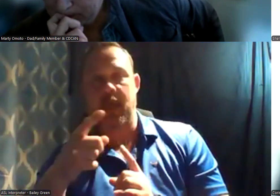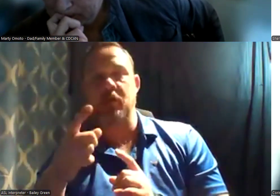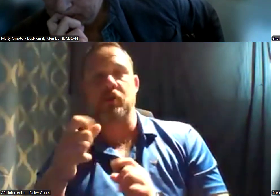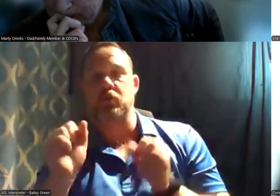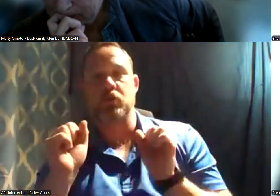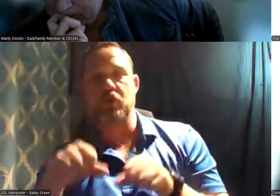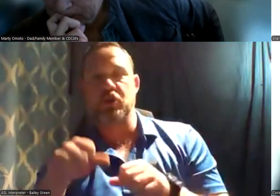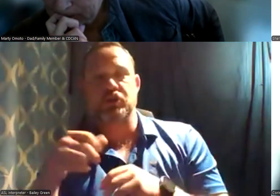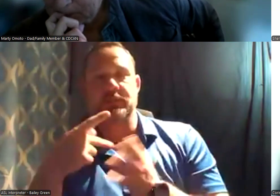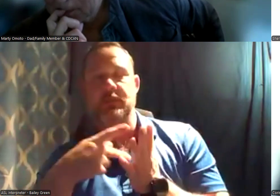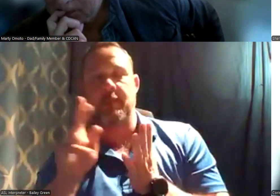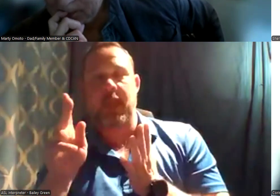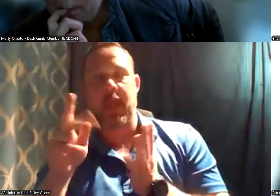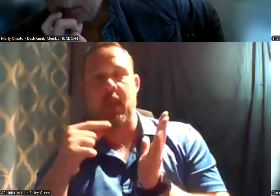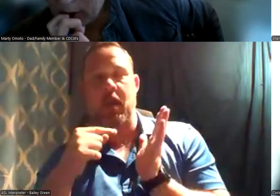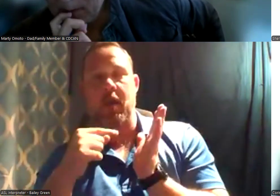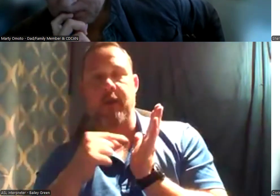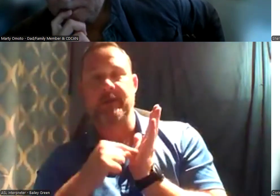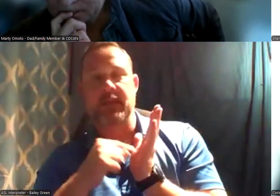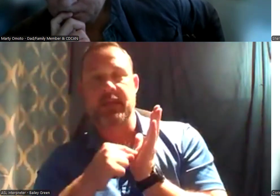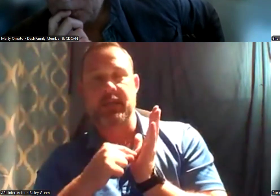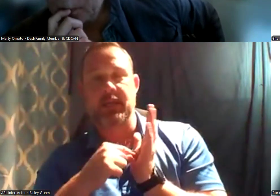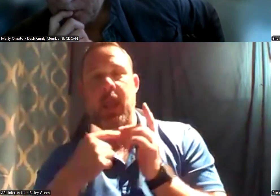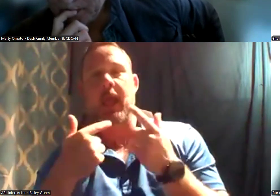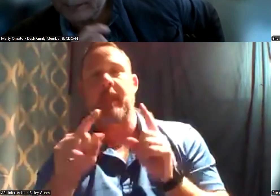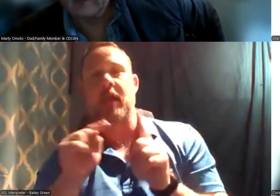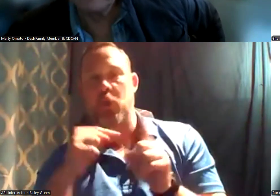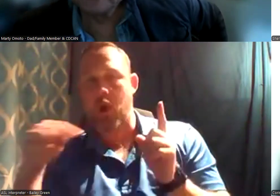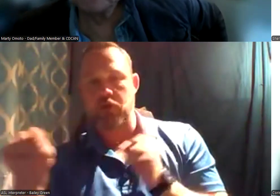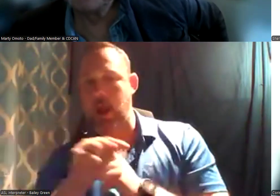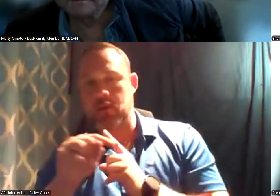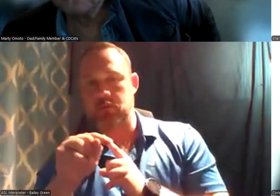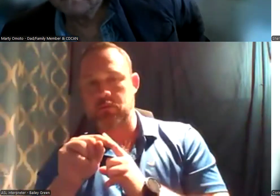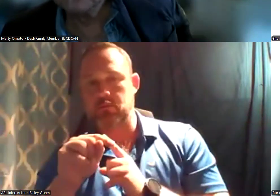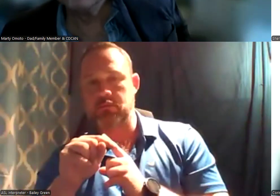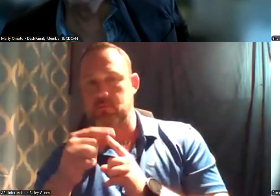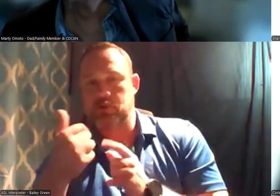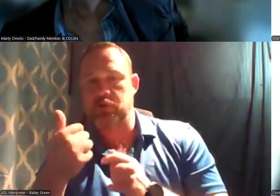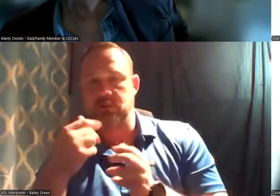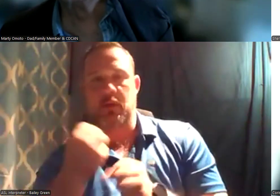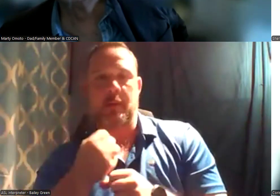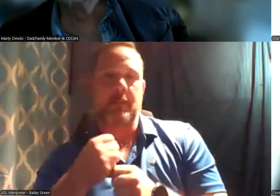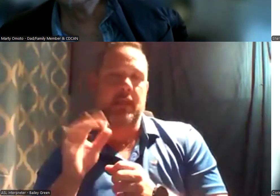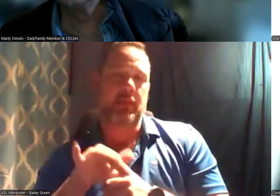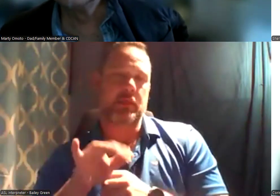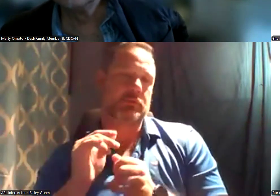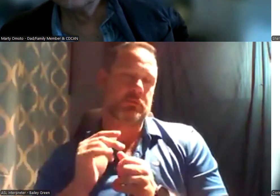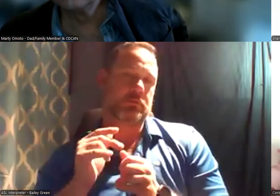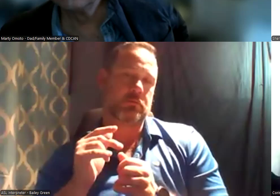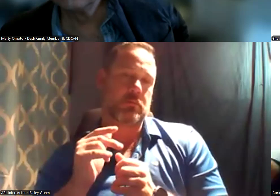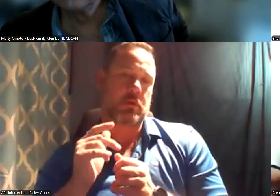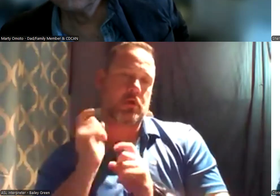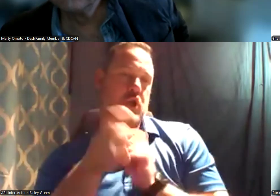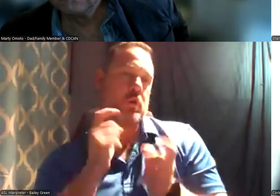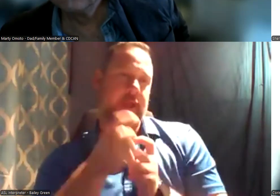just pay a fee, and that allowed you to go around that. You didn't have to, you just make this donation to this